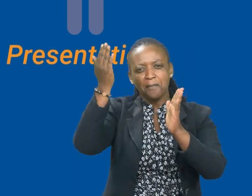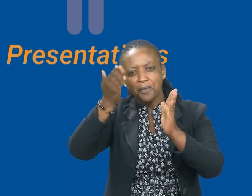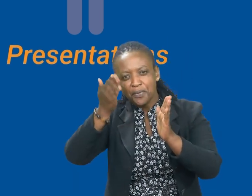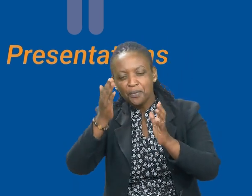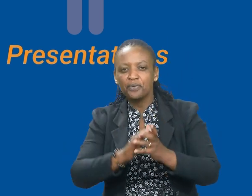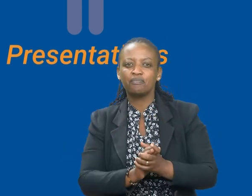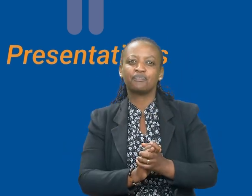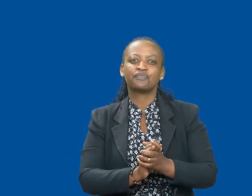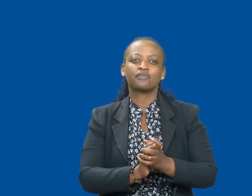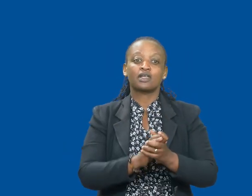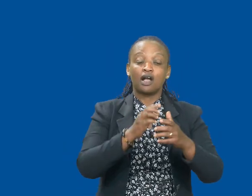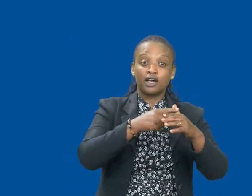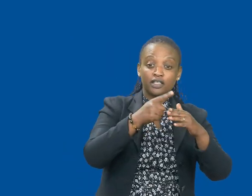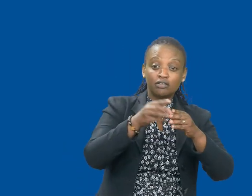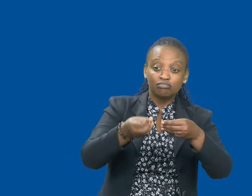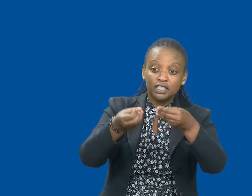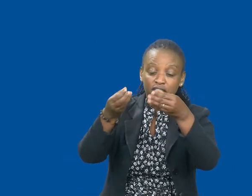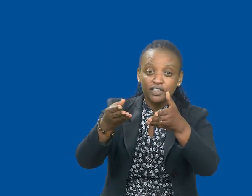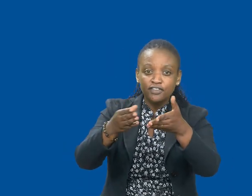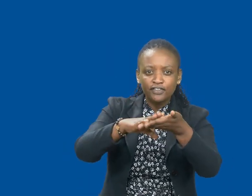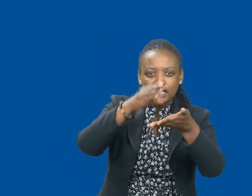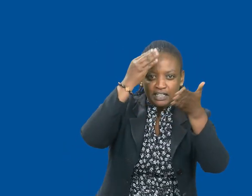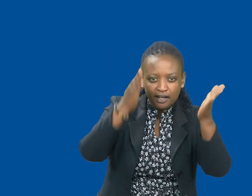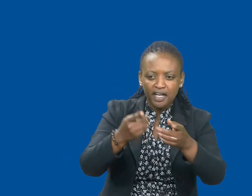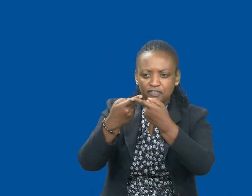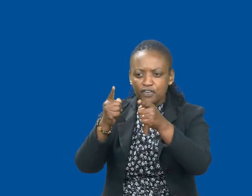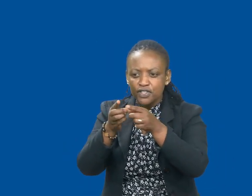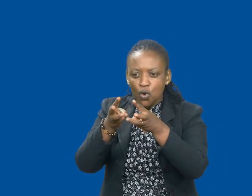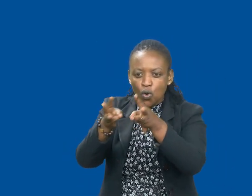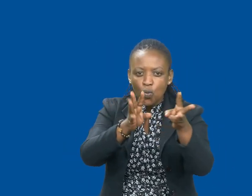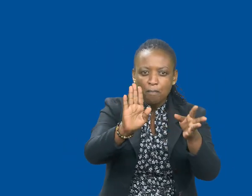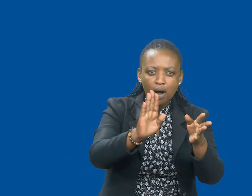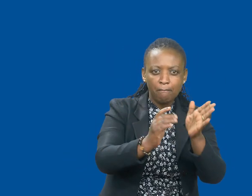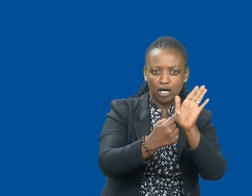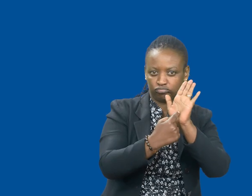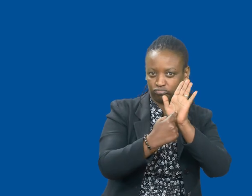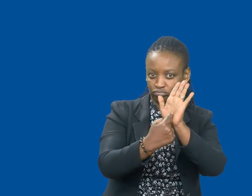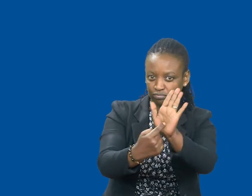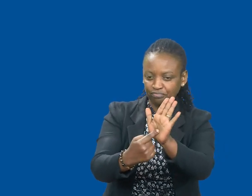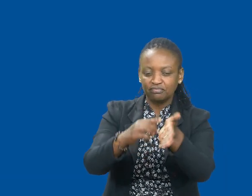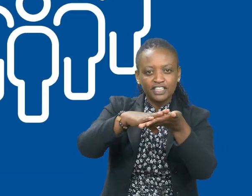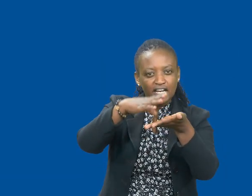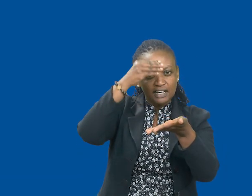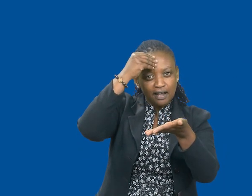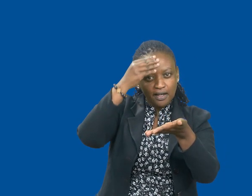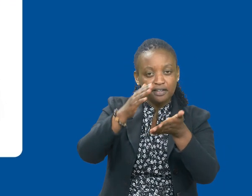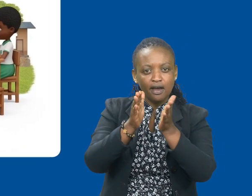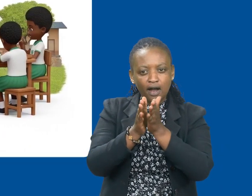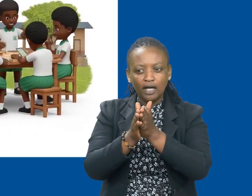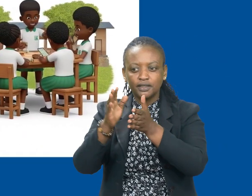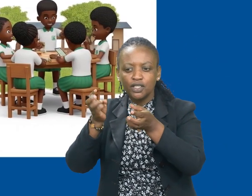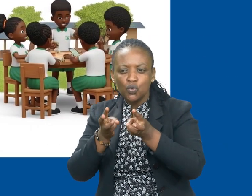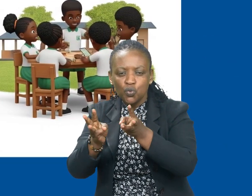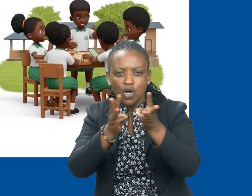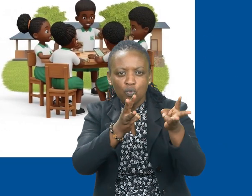presentations. Then offer learners different options to demonstrate learning and